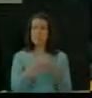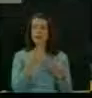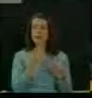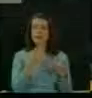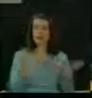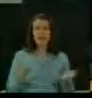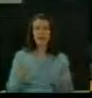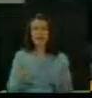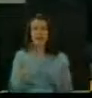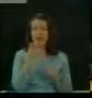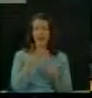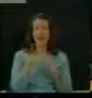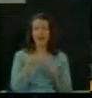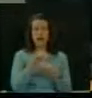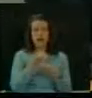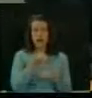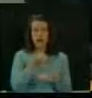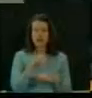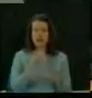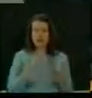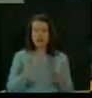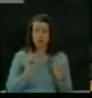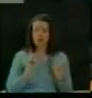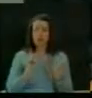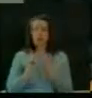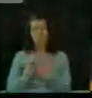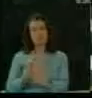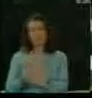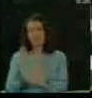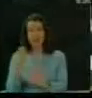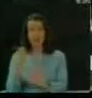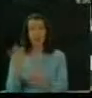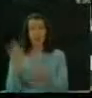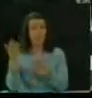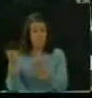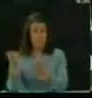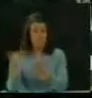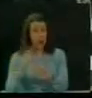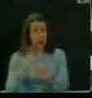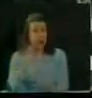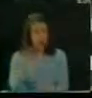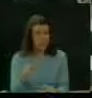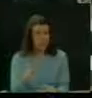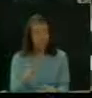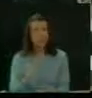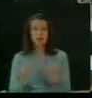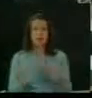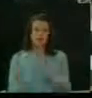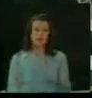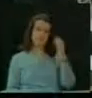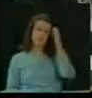is not using outside people. He has just offered. We don't necessarily have to do that. But